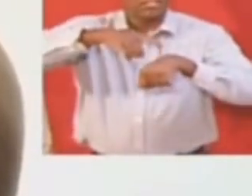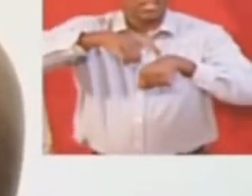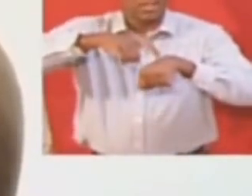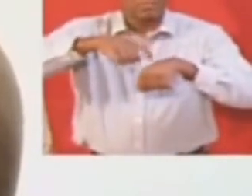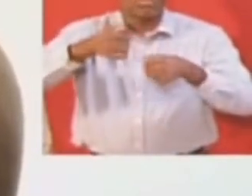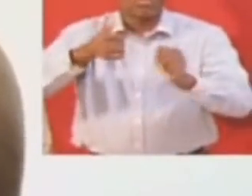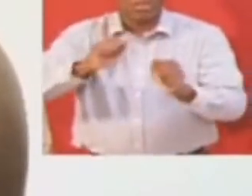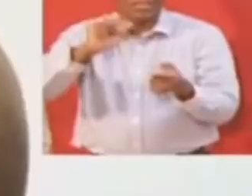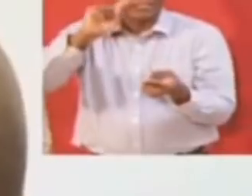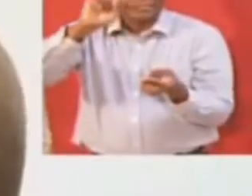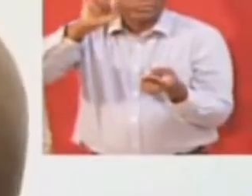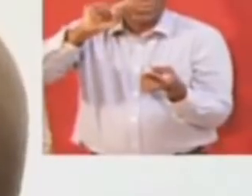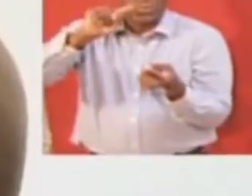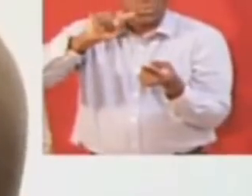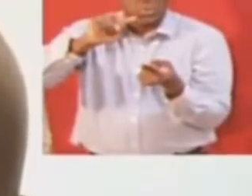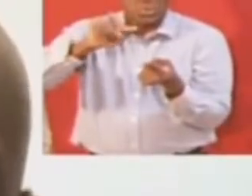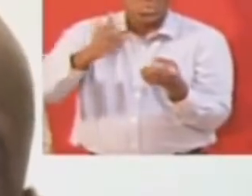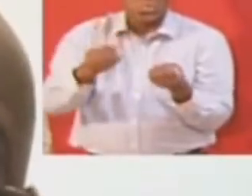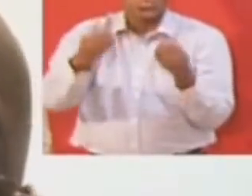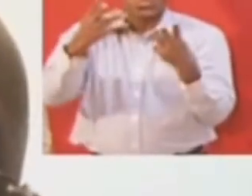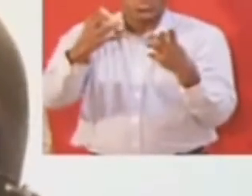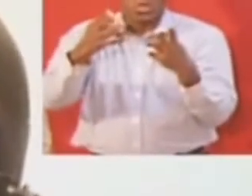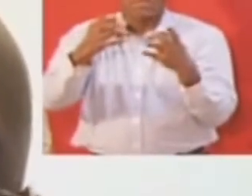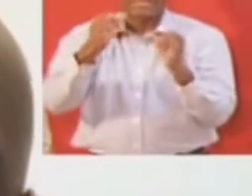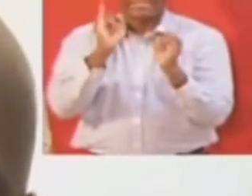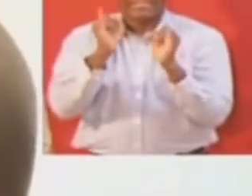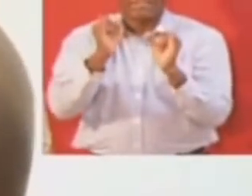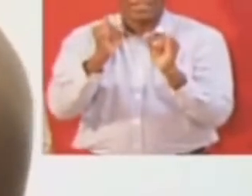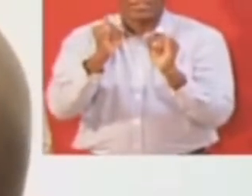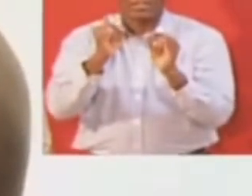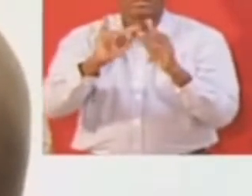of infection which we started out with last month.